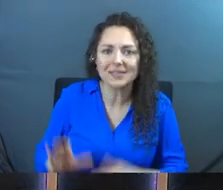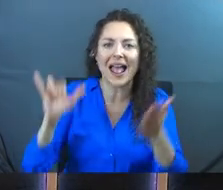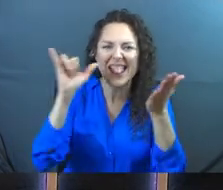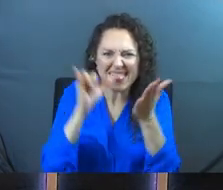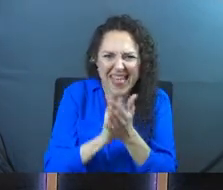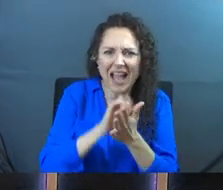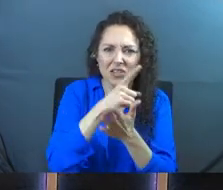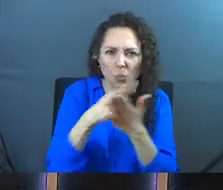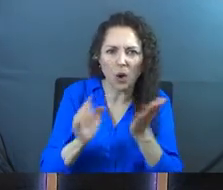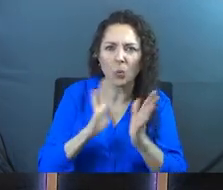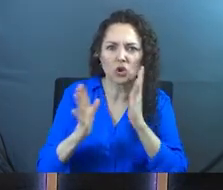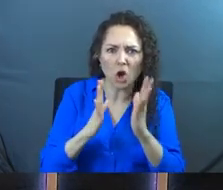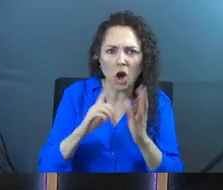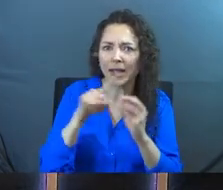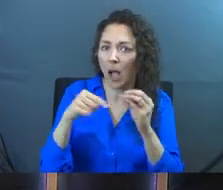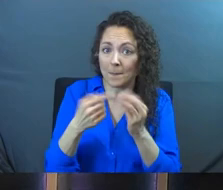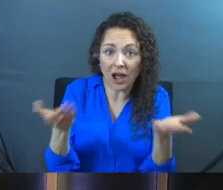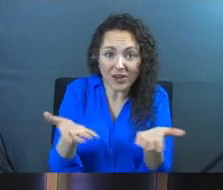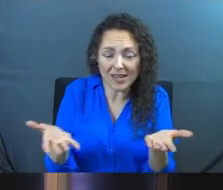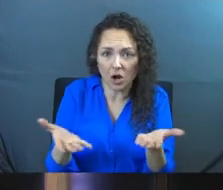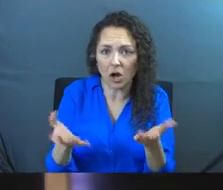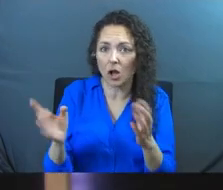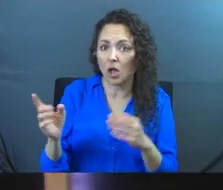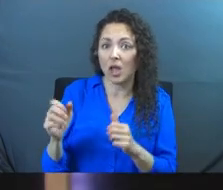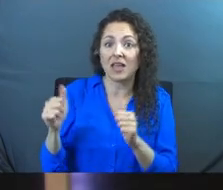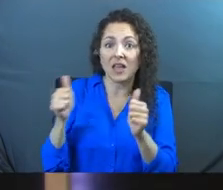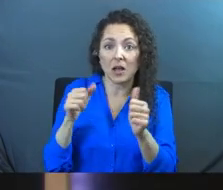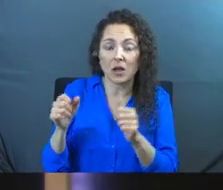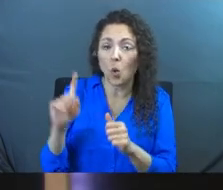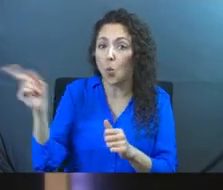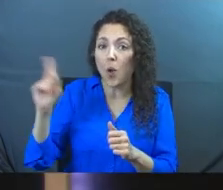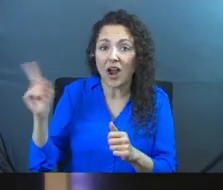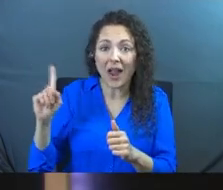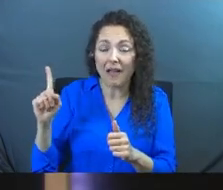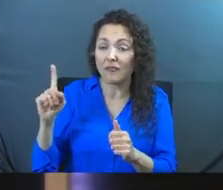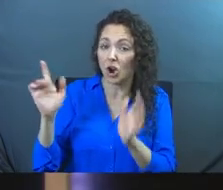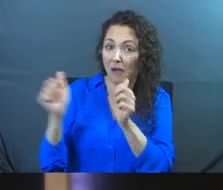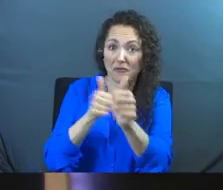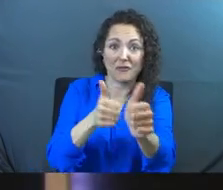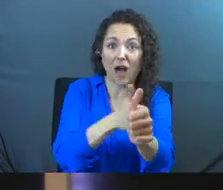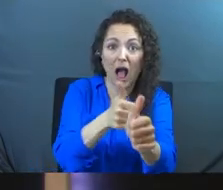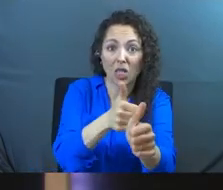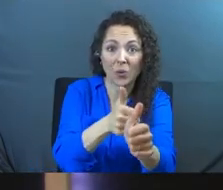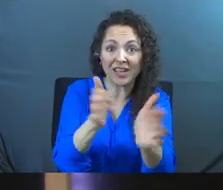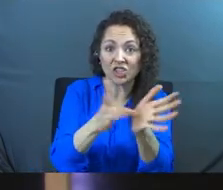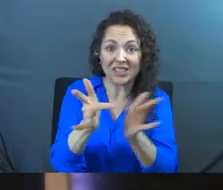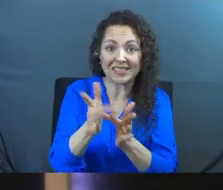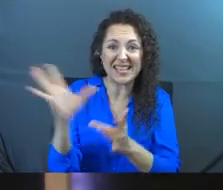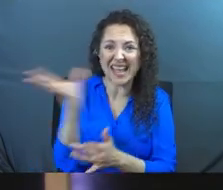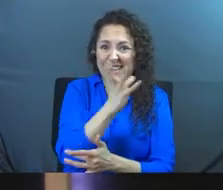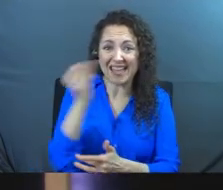talking about here. Wherever following Jesus takes me or takes you, it'll be worth it.